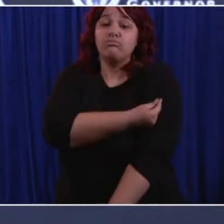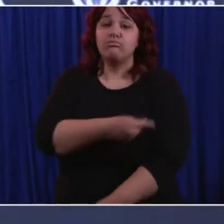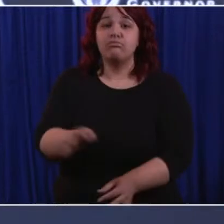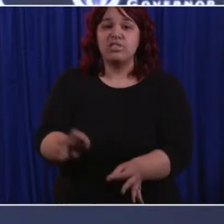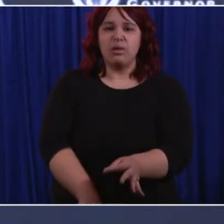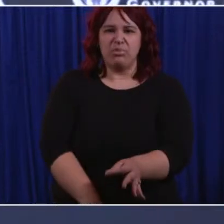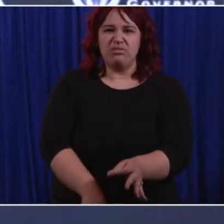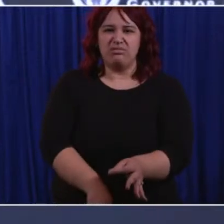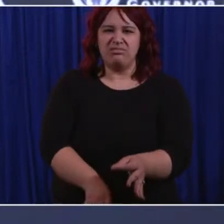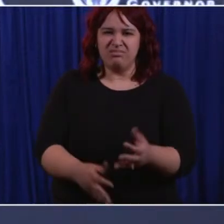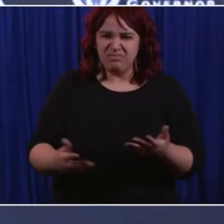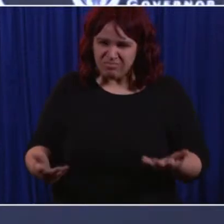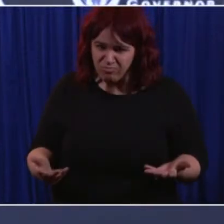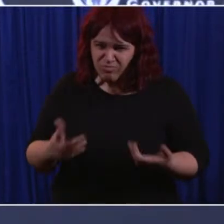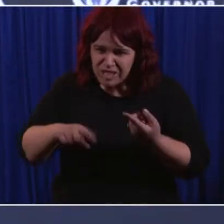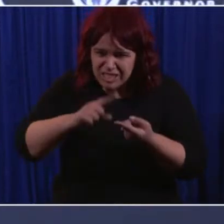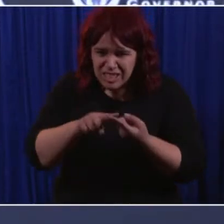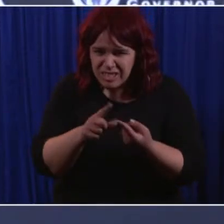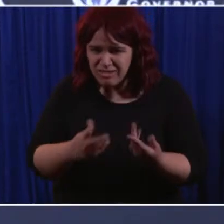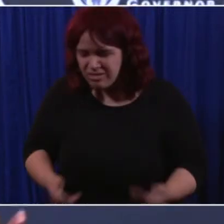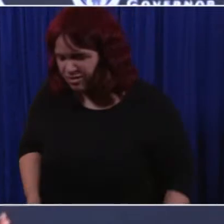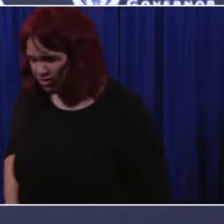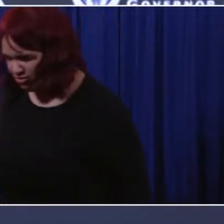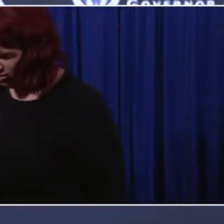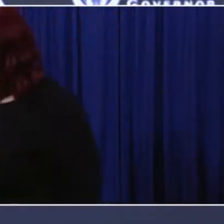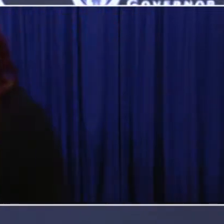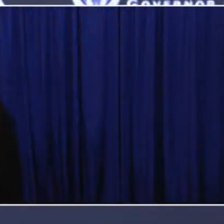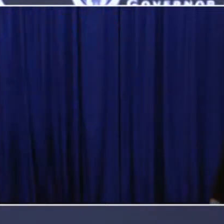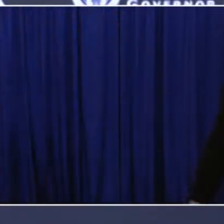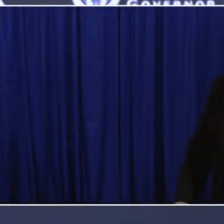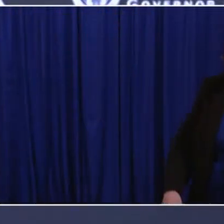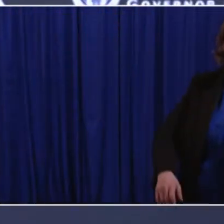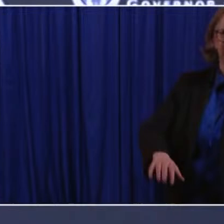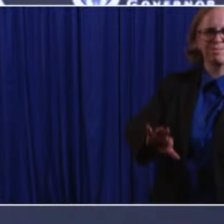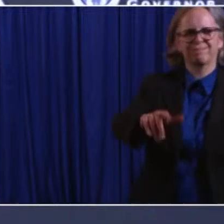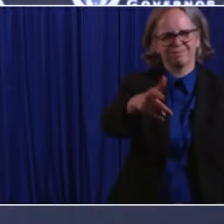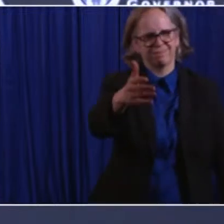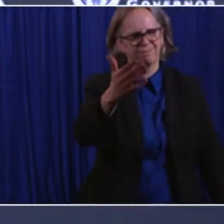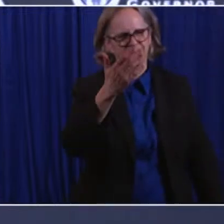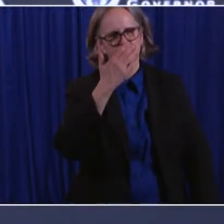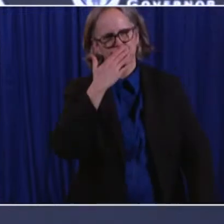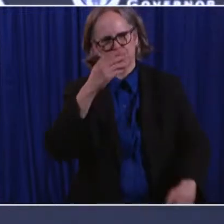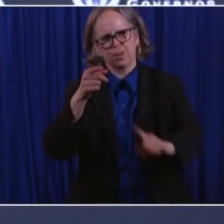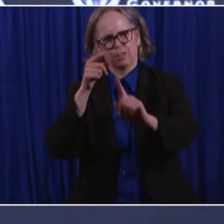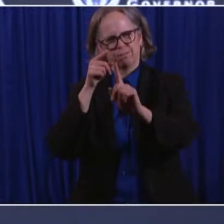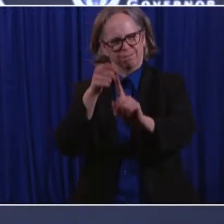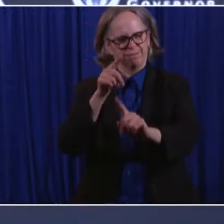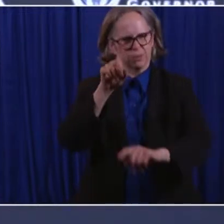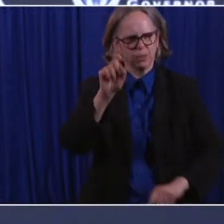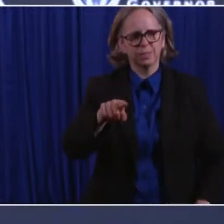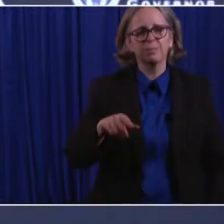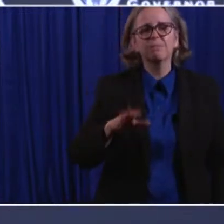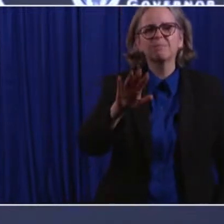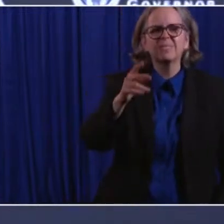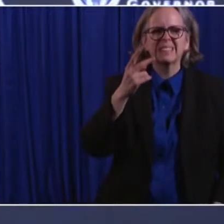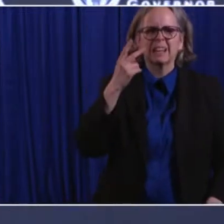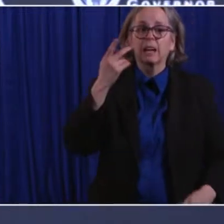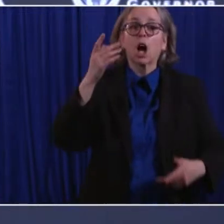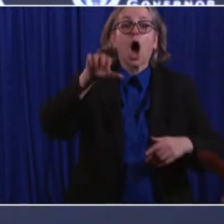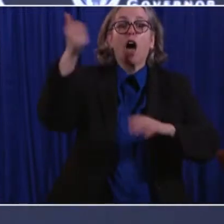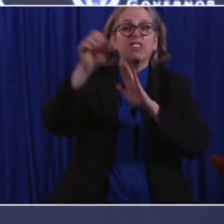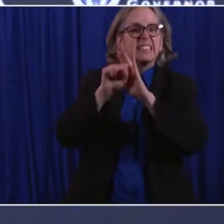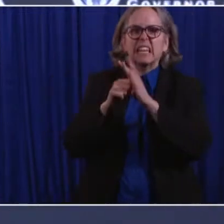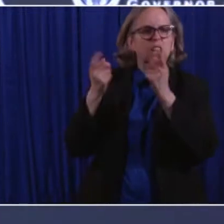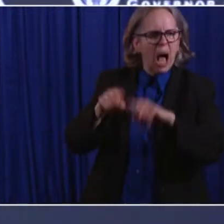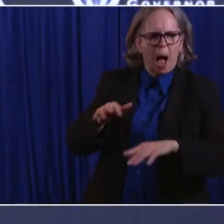What we did not want to do is have the situation we've seen other places where someone's waiting 5 hours or 6 hours or 7 hours and in